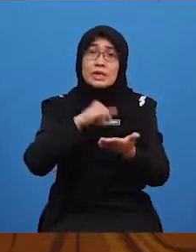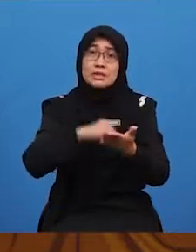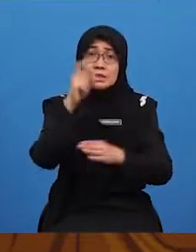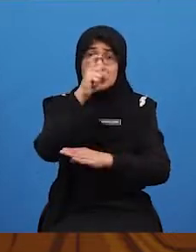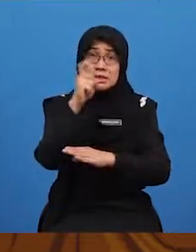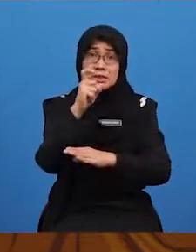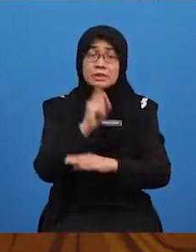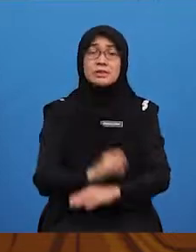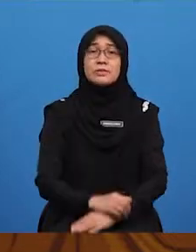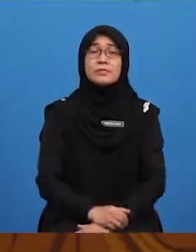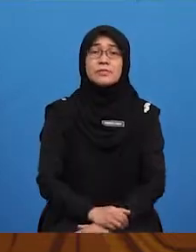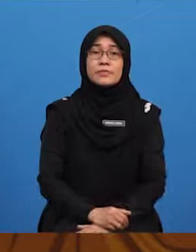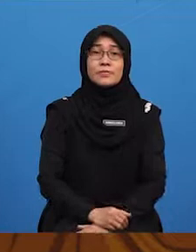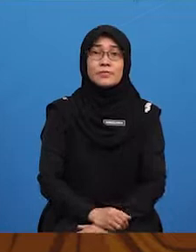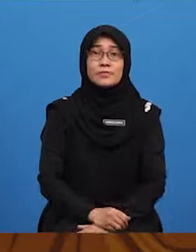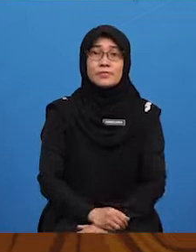Is it